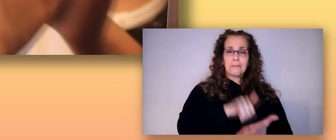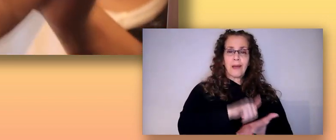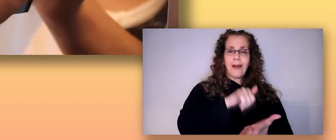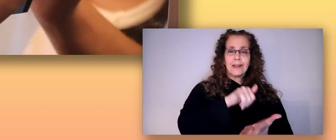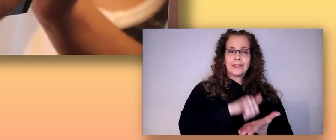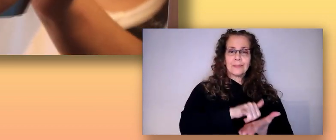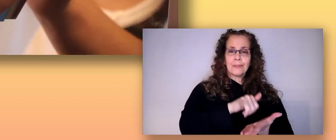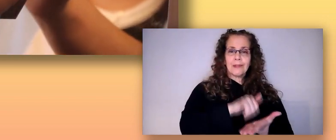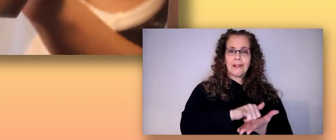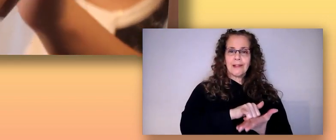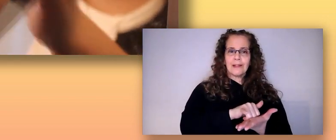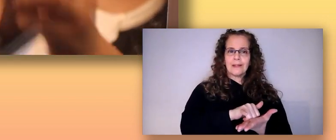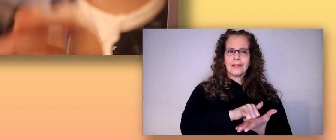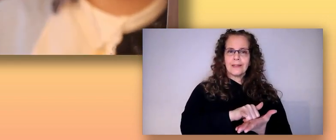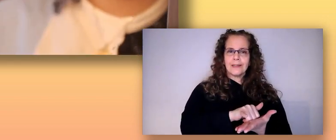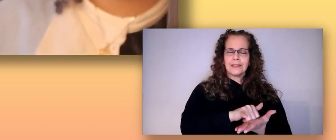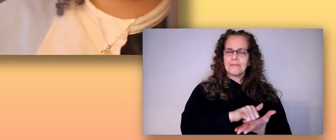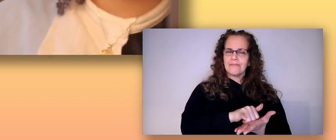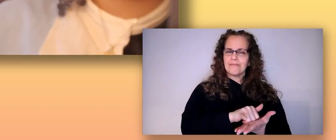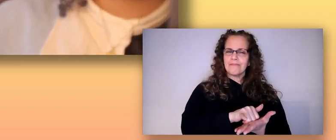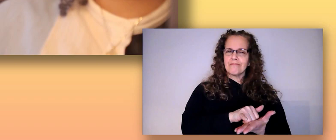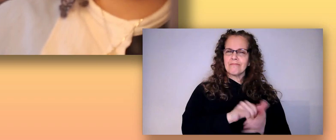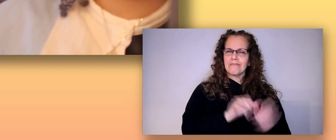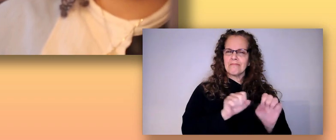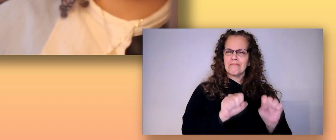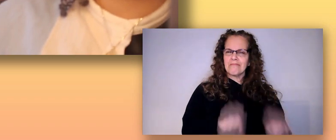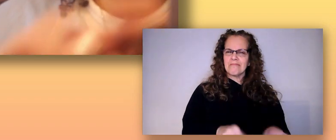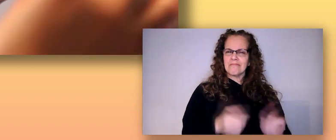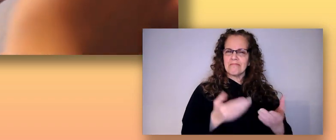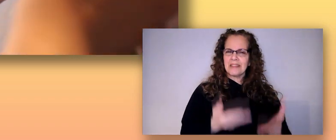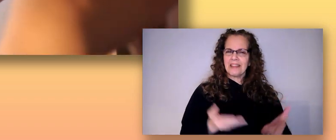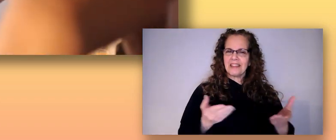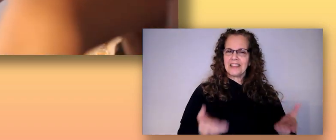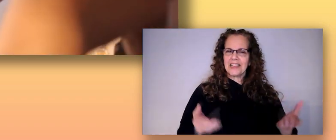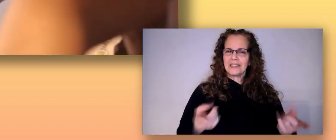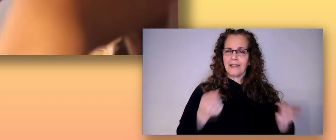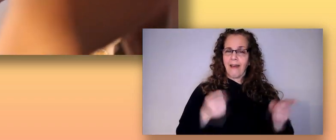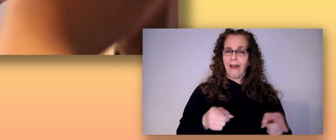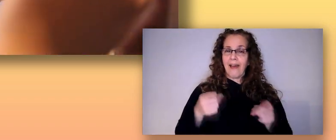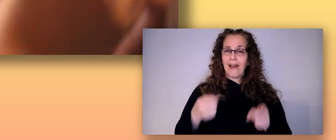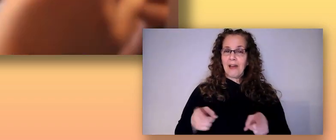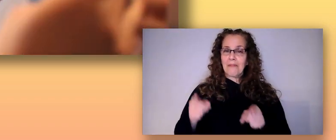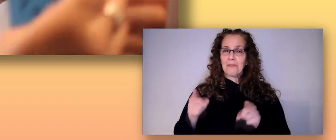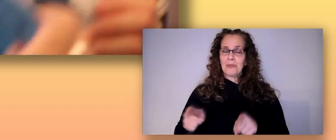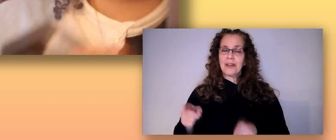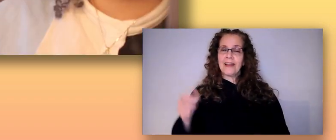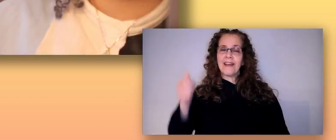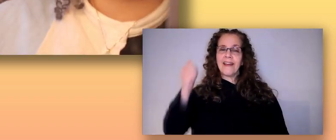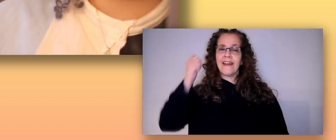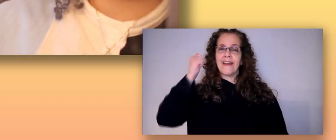Impossible. Things are happening